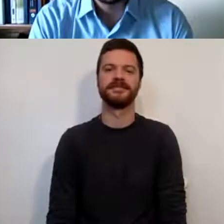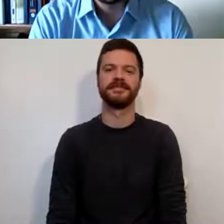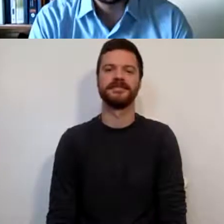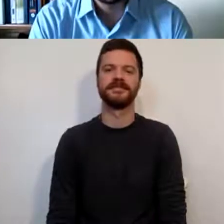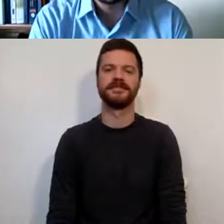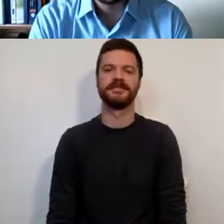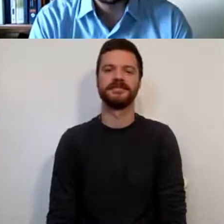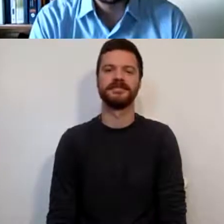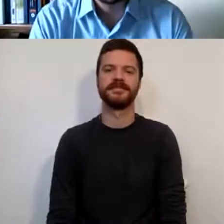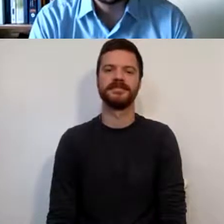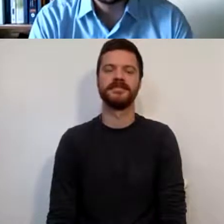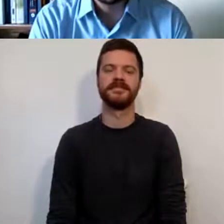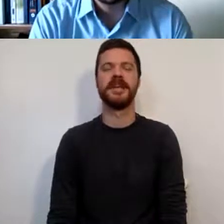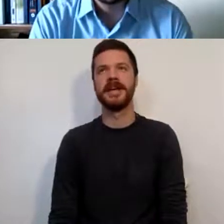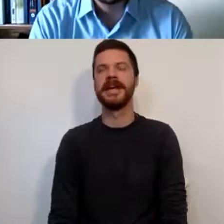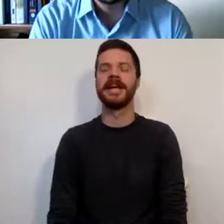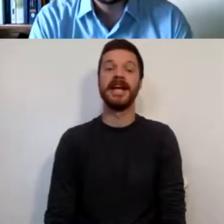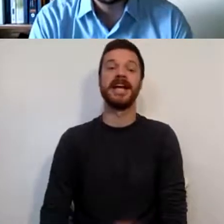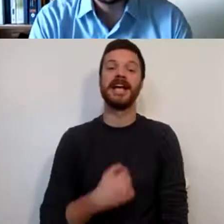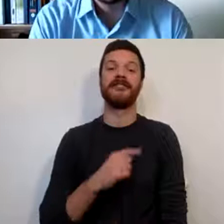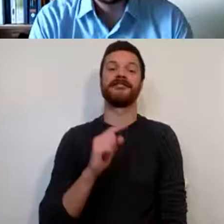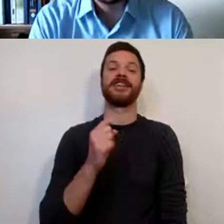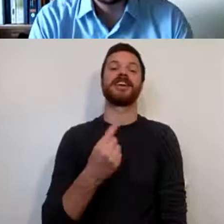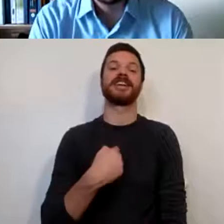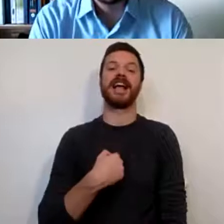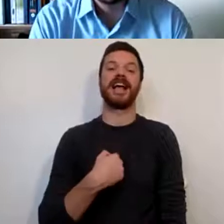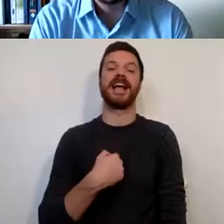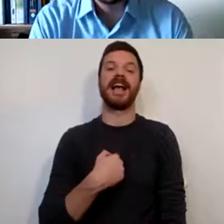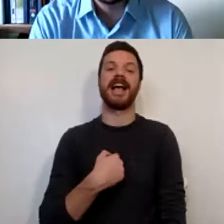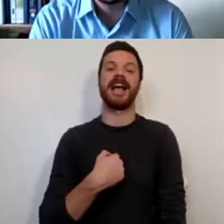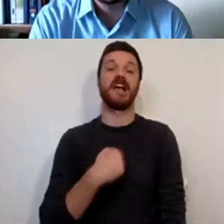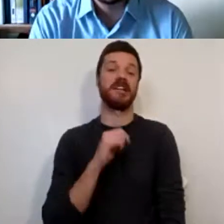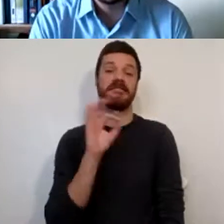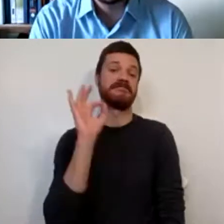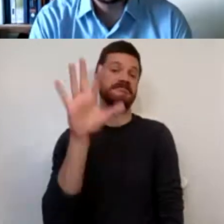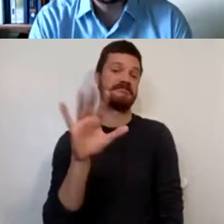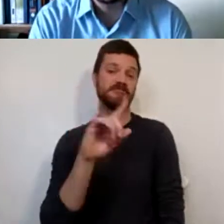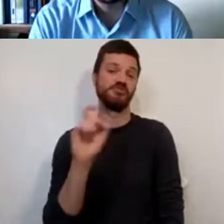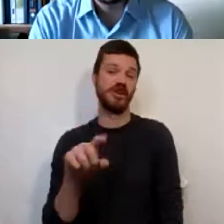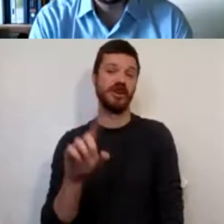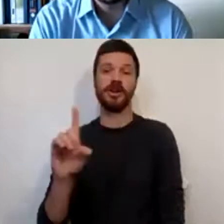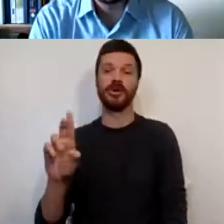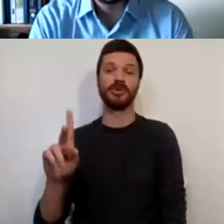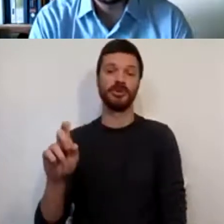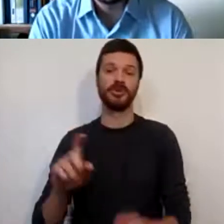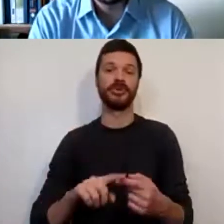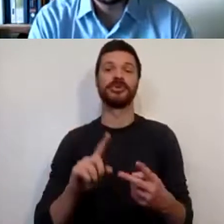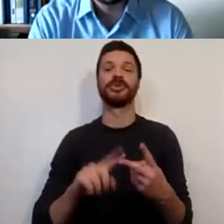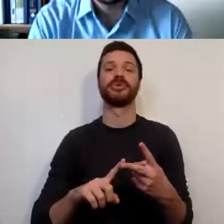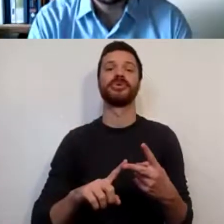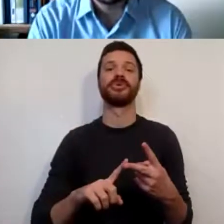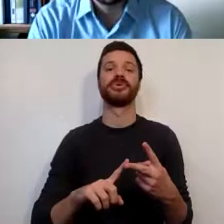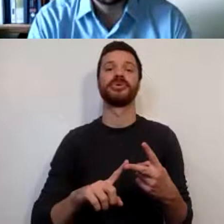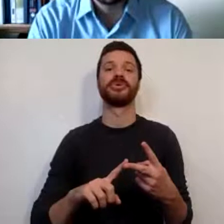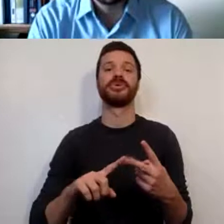Yeah, I'm not. First, I would lob the question back to you as you think about Duke and UW and folks. I mean, what kind of